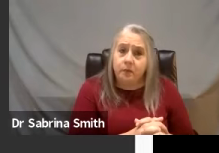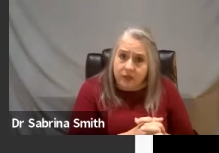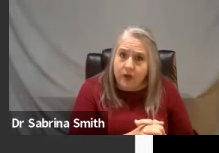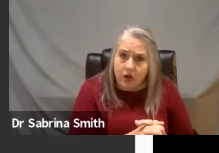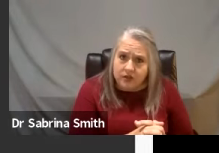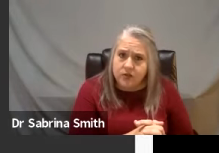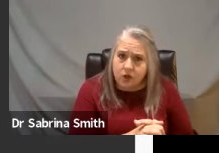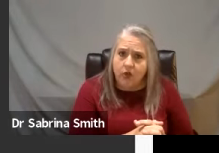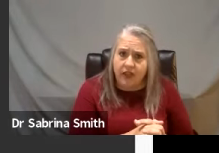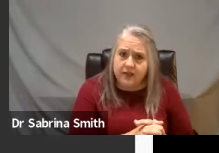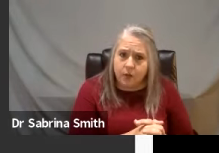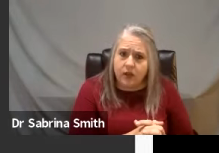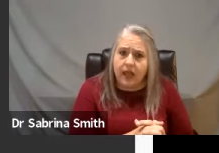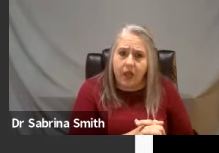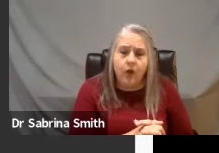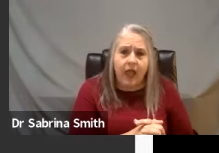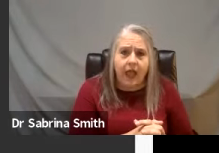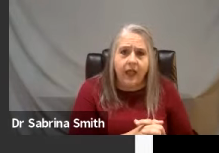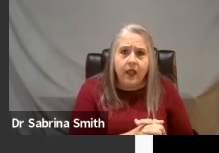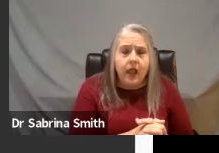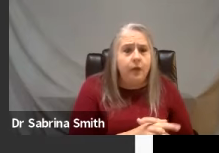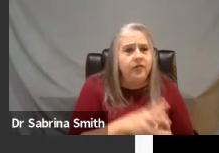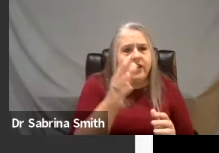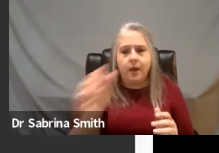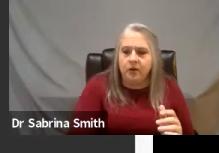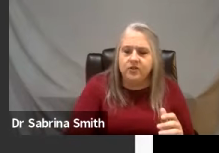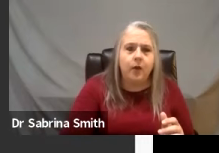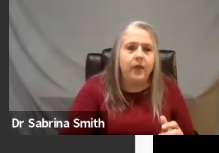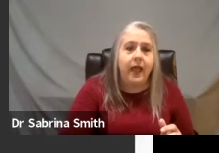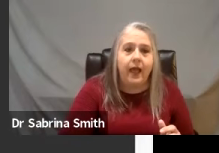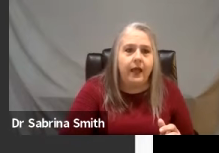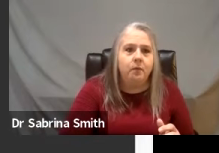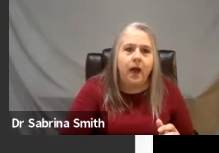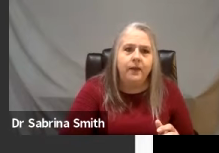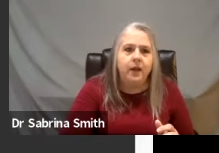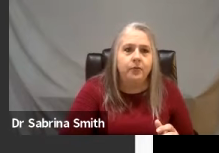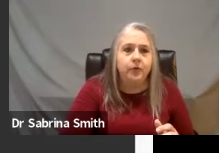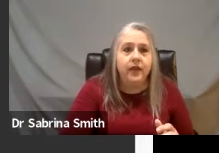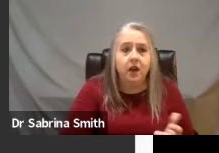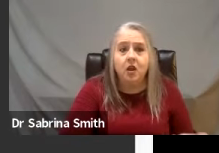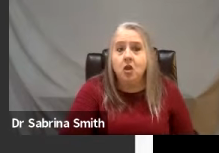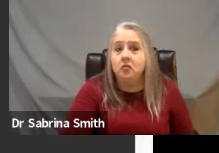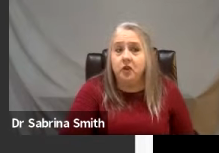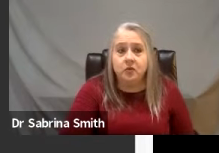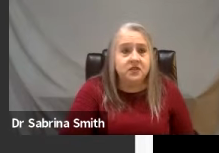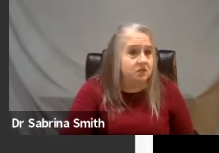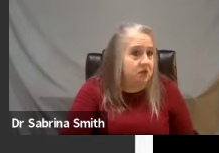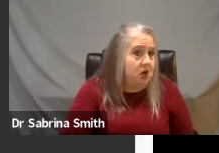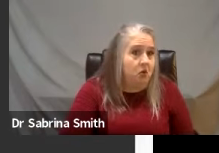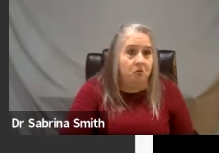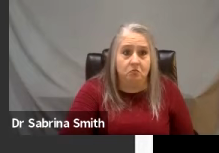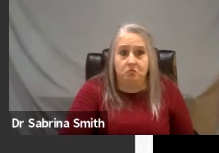on, but then we also saw things that were like, okay. And with the numbers that we had popping up through here, there